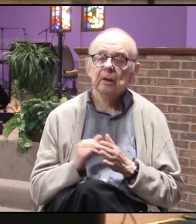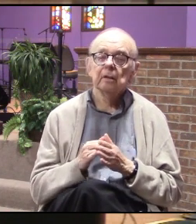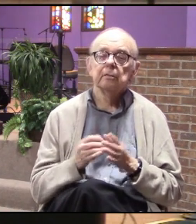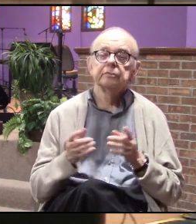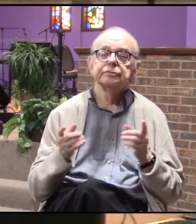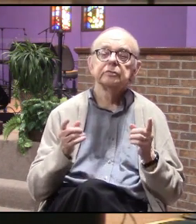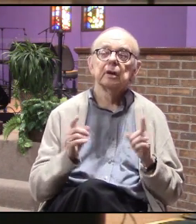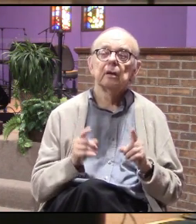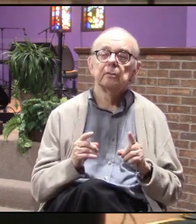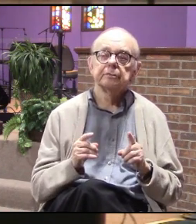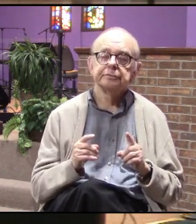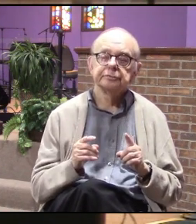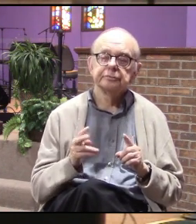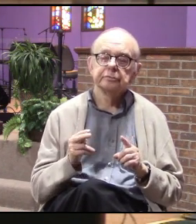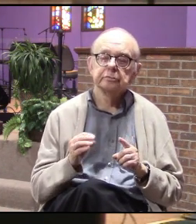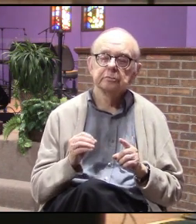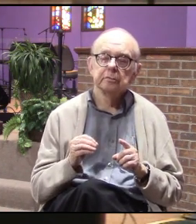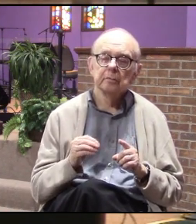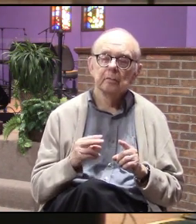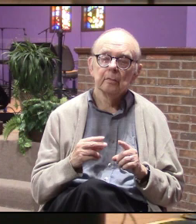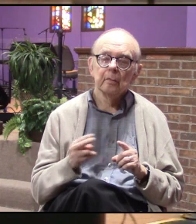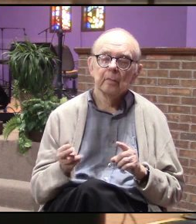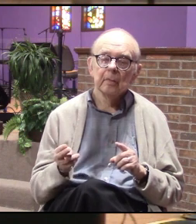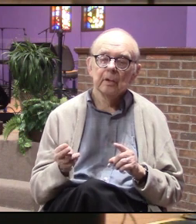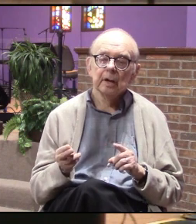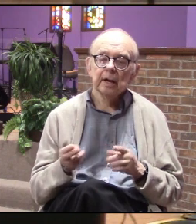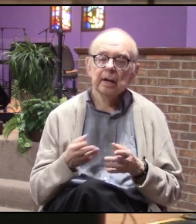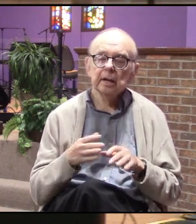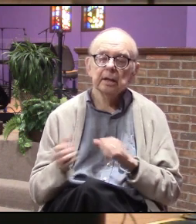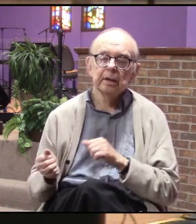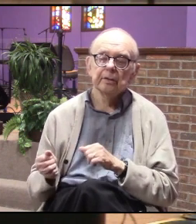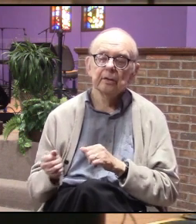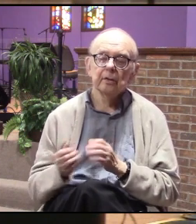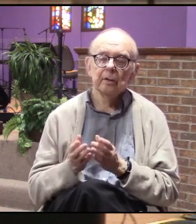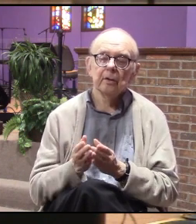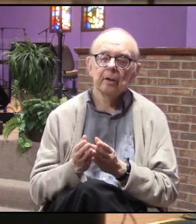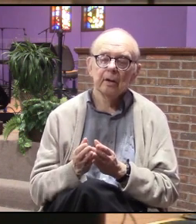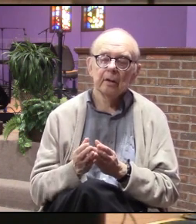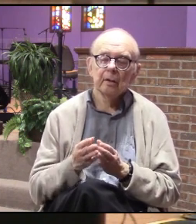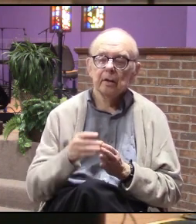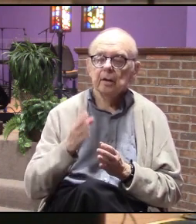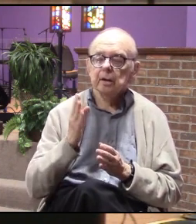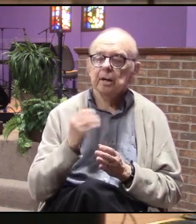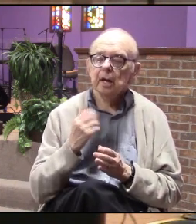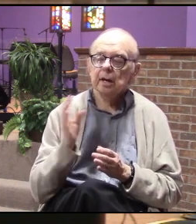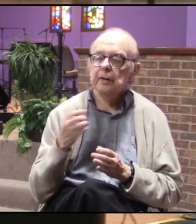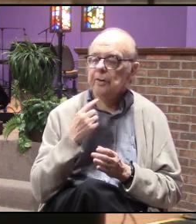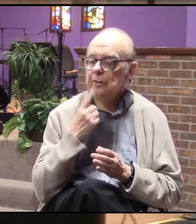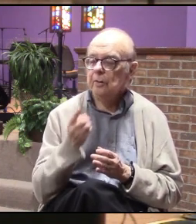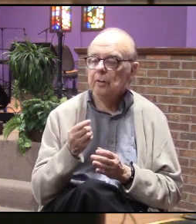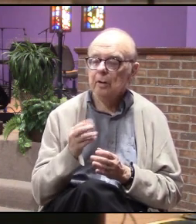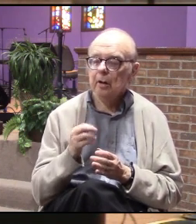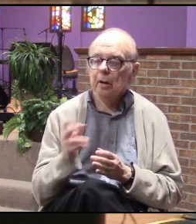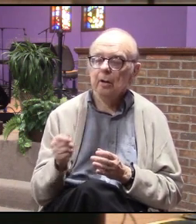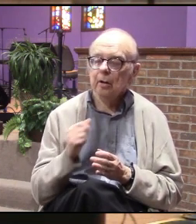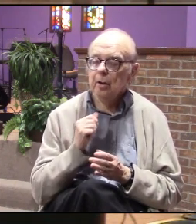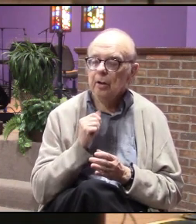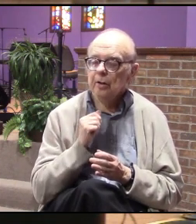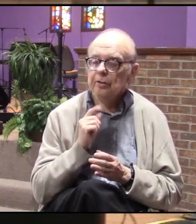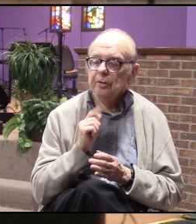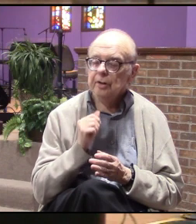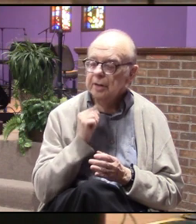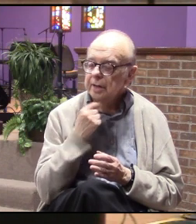that when Noah is coming off the ark that God ever told him, go build me an